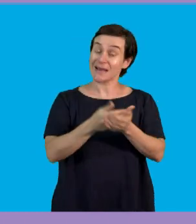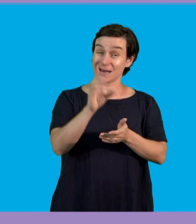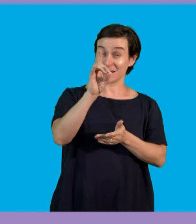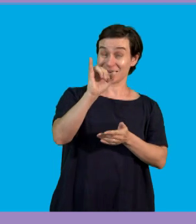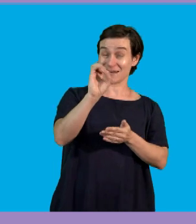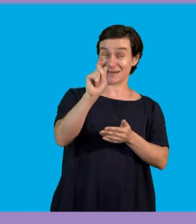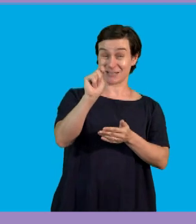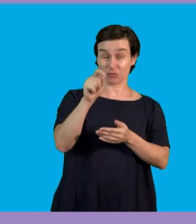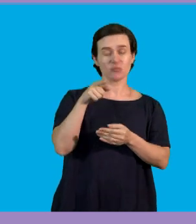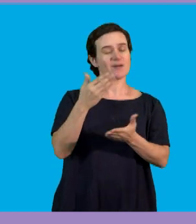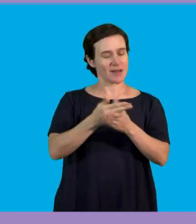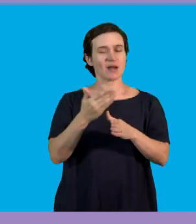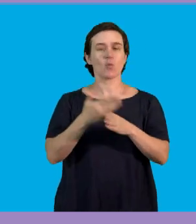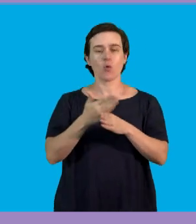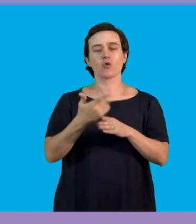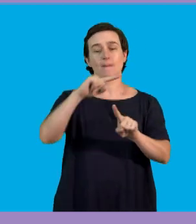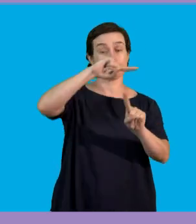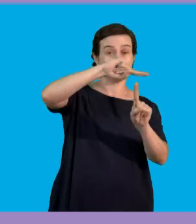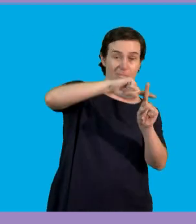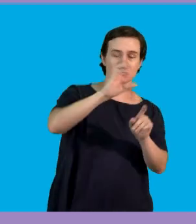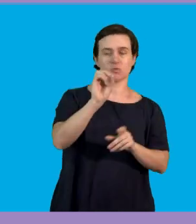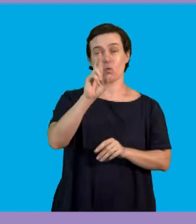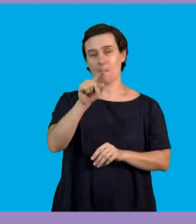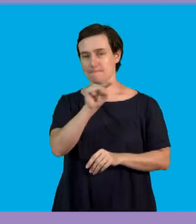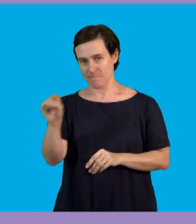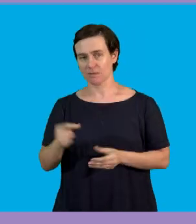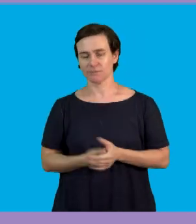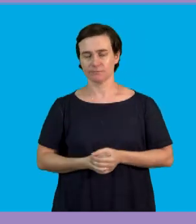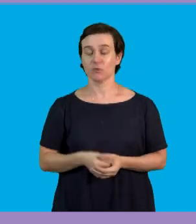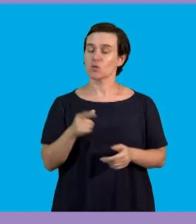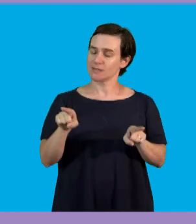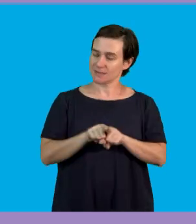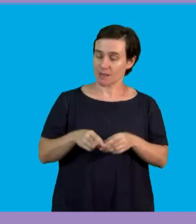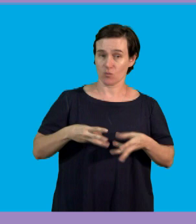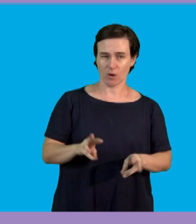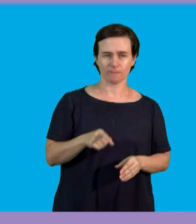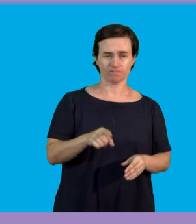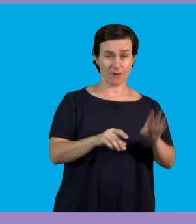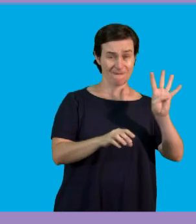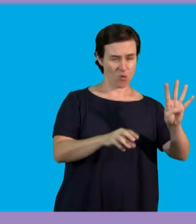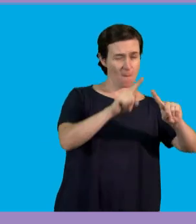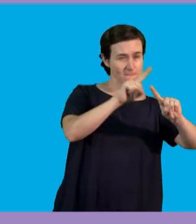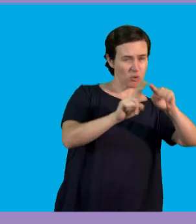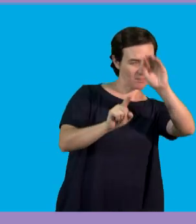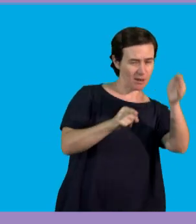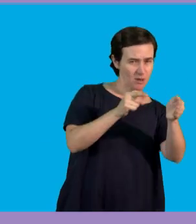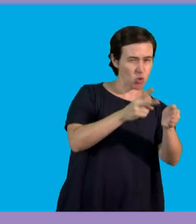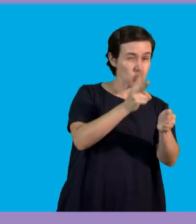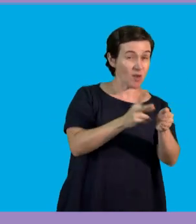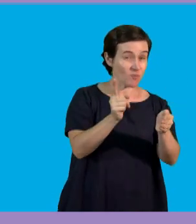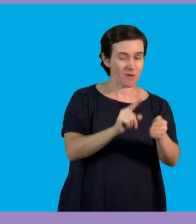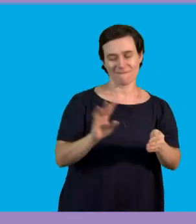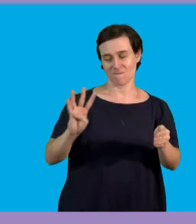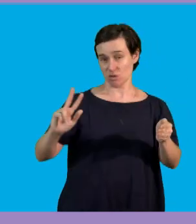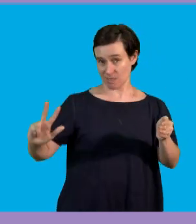as well. So we are still going to distribute in the same way. 4 multiplied by 12, that is 48.